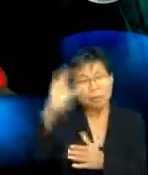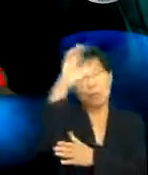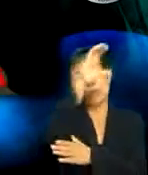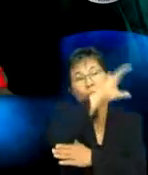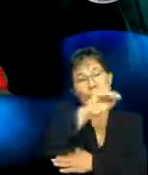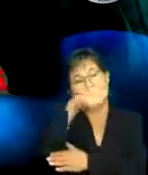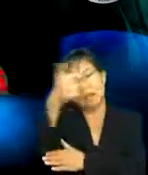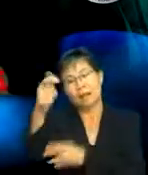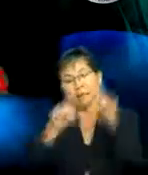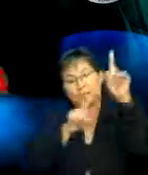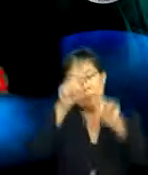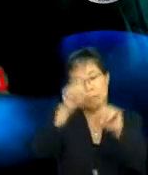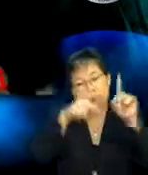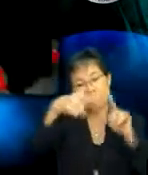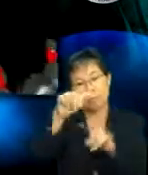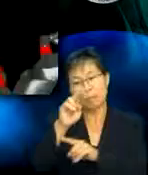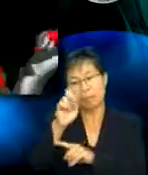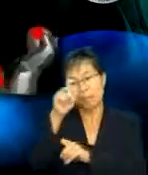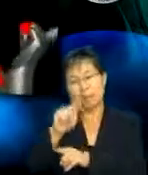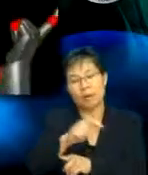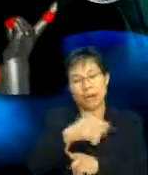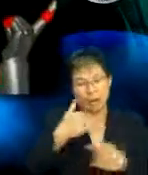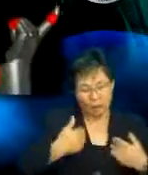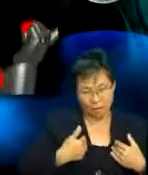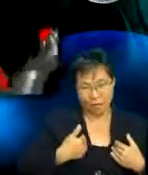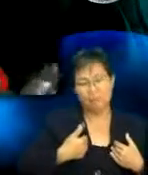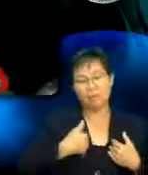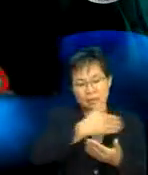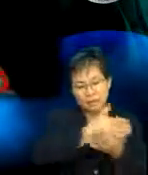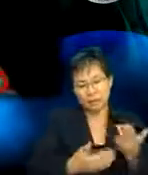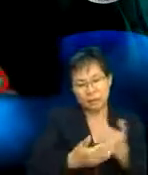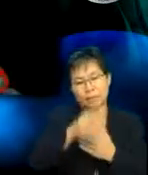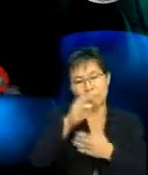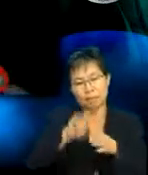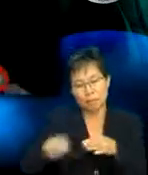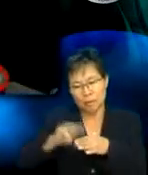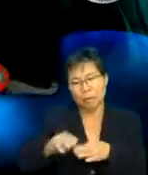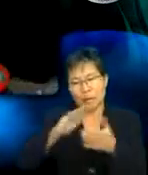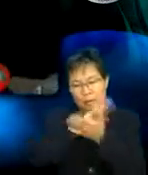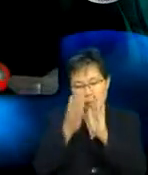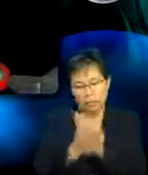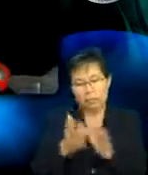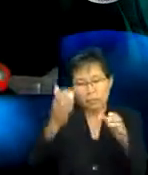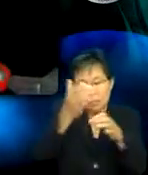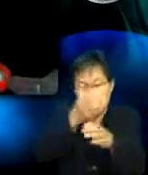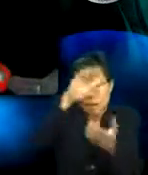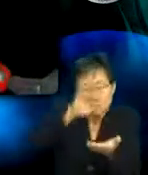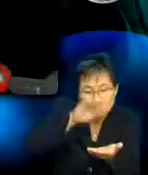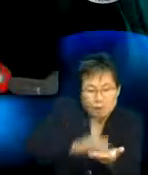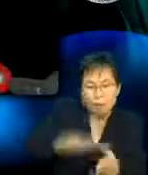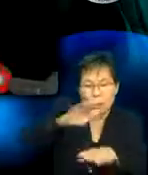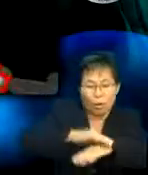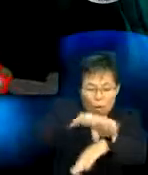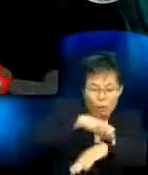Scientists believe that the moon and other planets contain certain minerals that are becoming less and